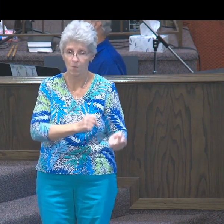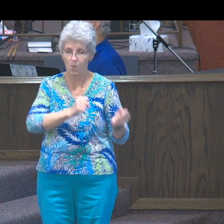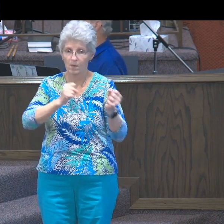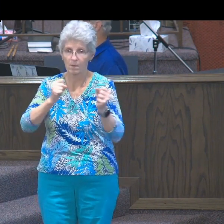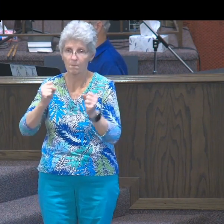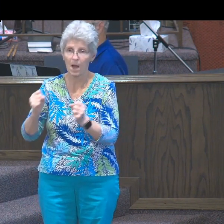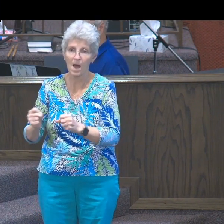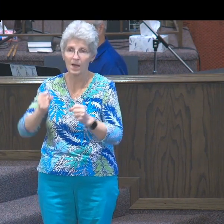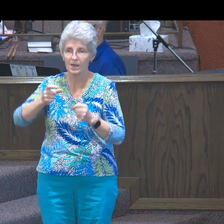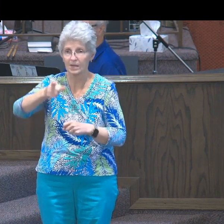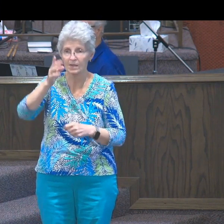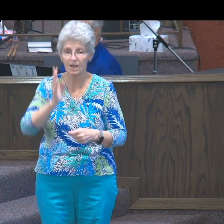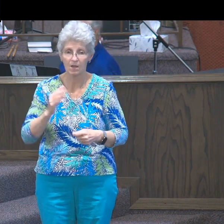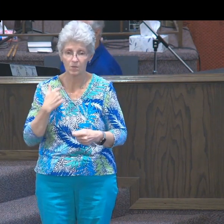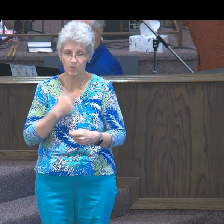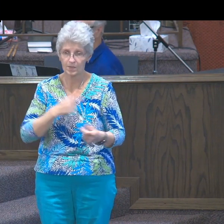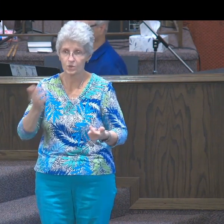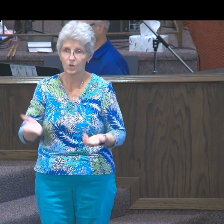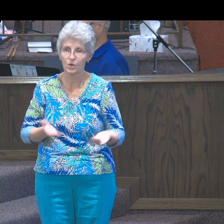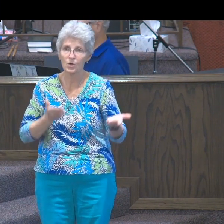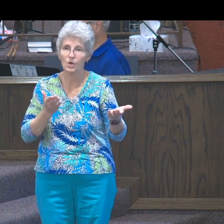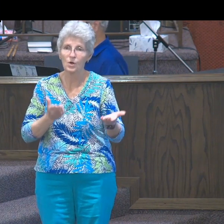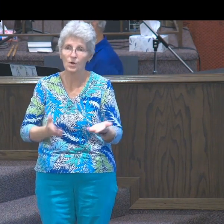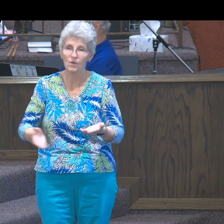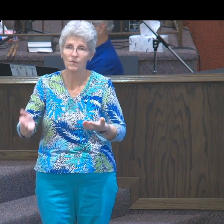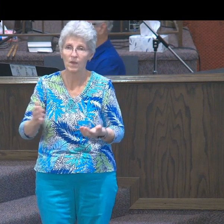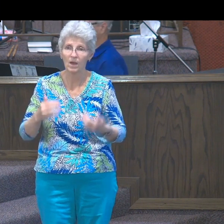serve. What a mighty God we serve.